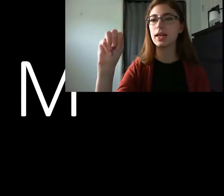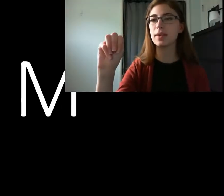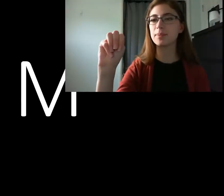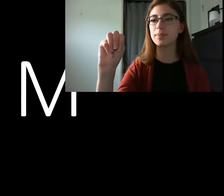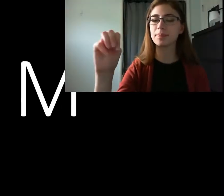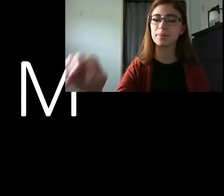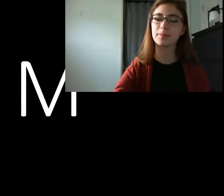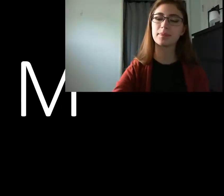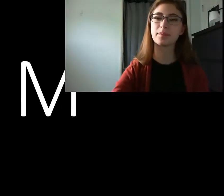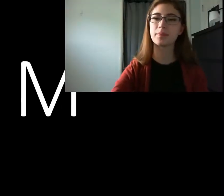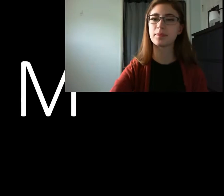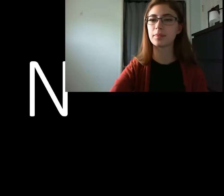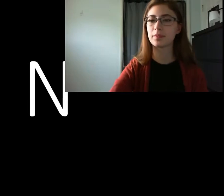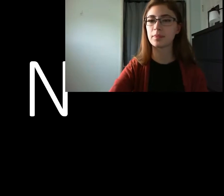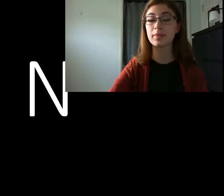M.